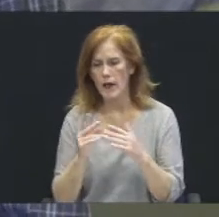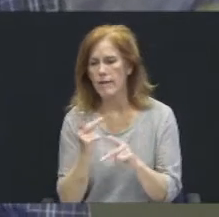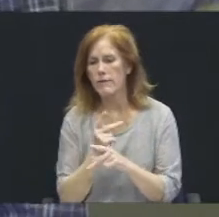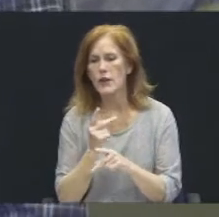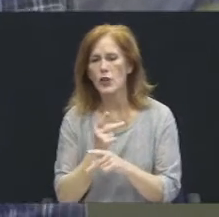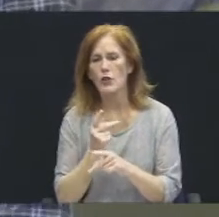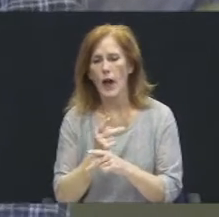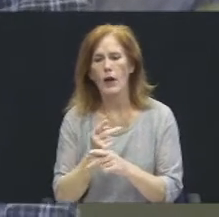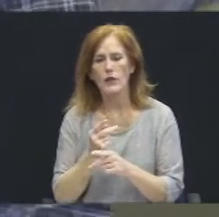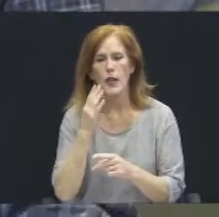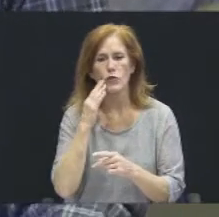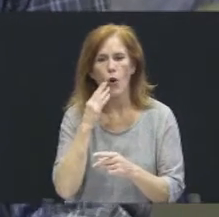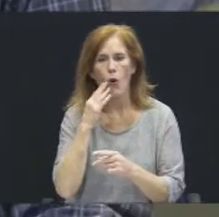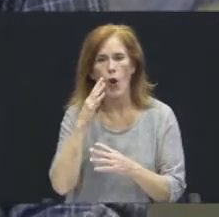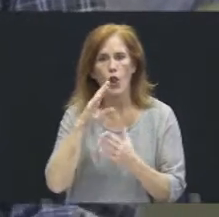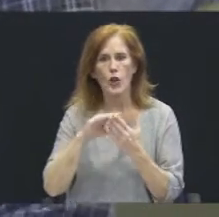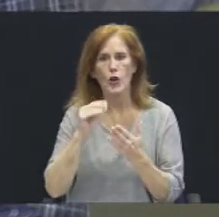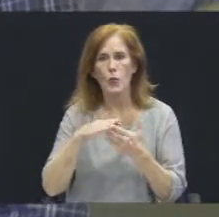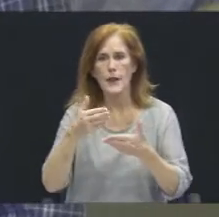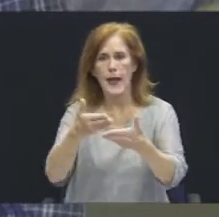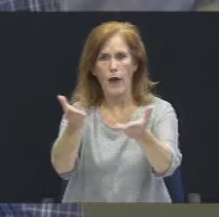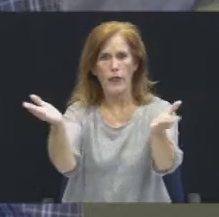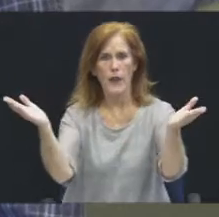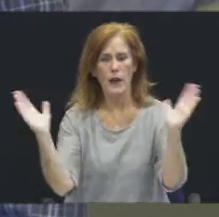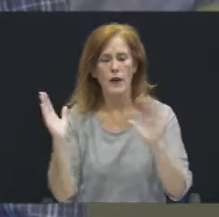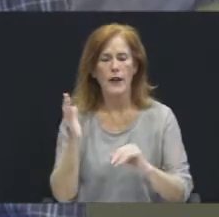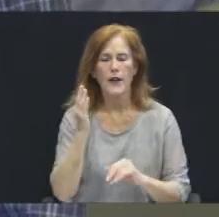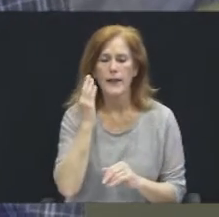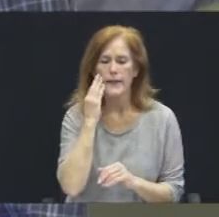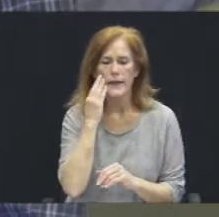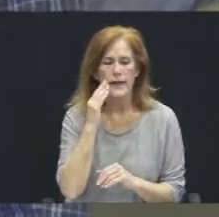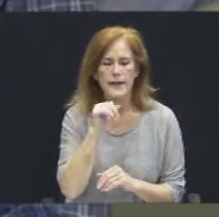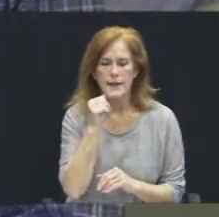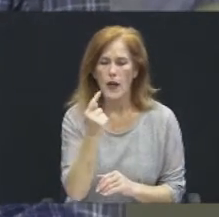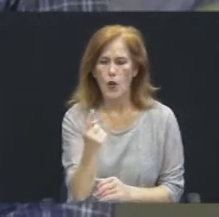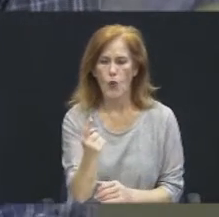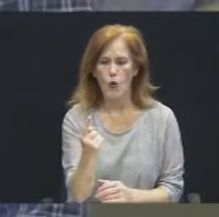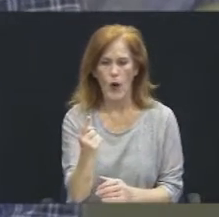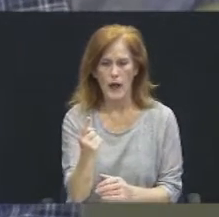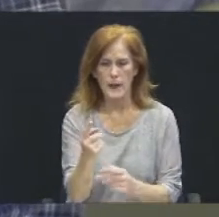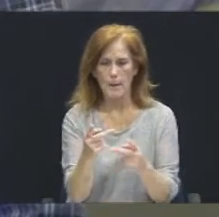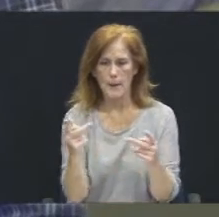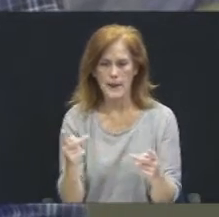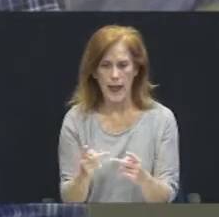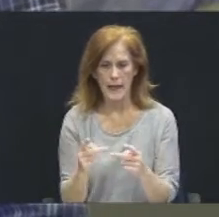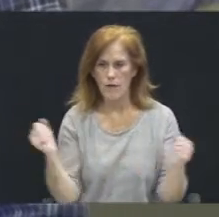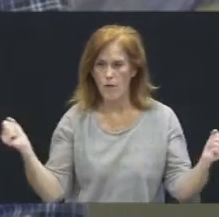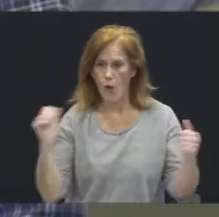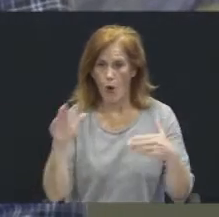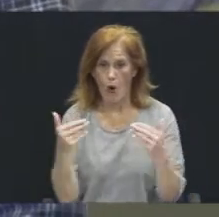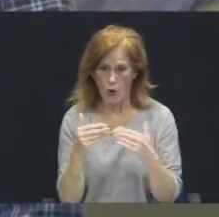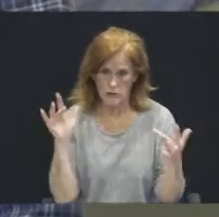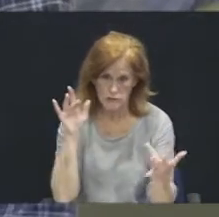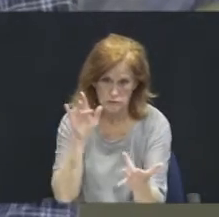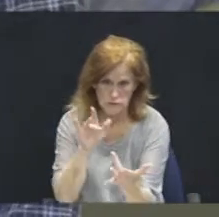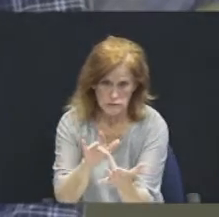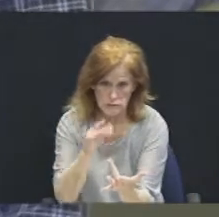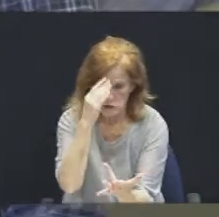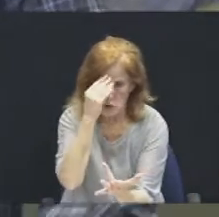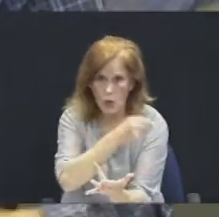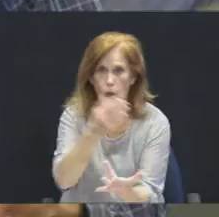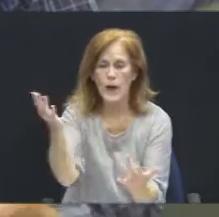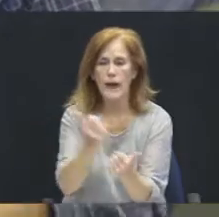out there. So I know that there's not like a one-stop shop for it. You know,